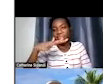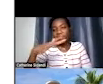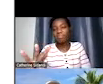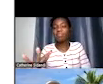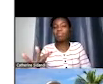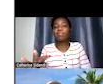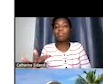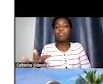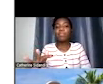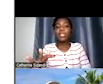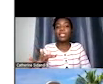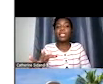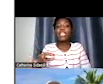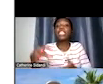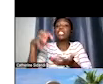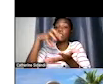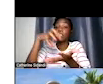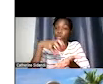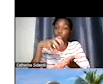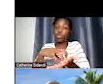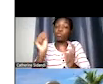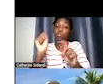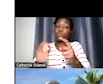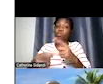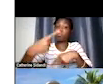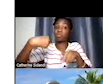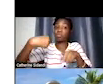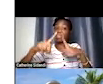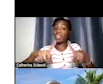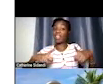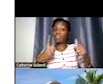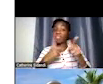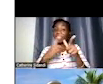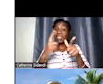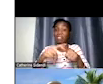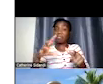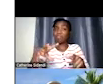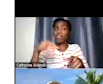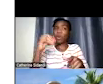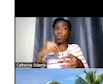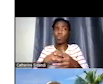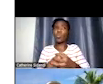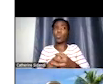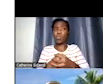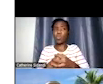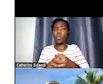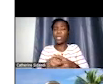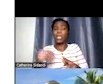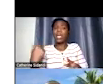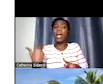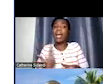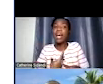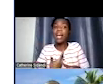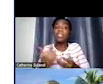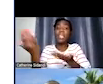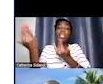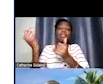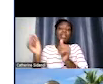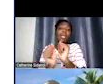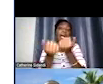that situations come in life and we find ourselves in a situation whereby we did not expect it to